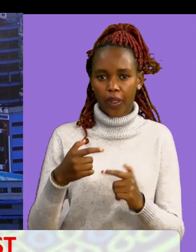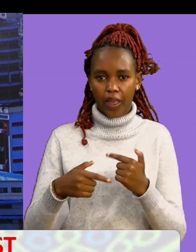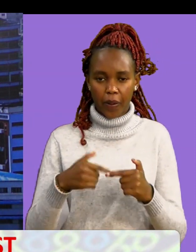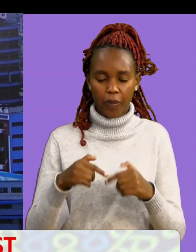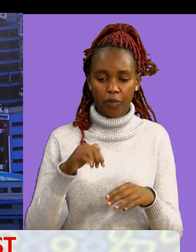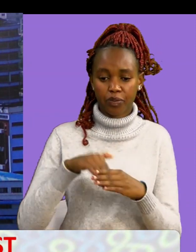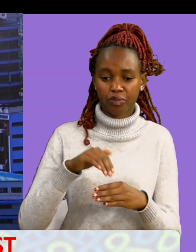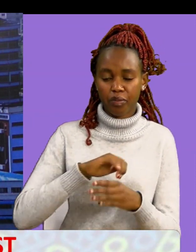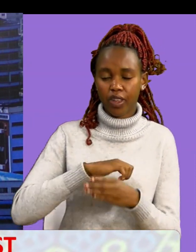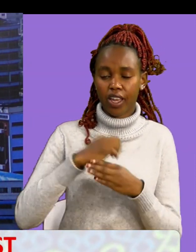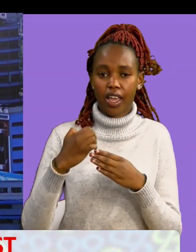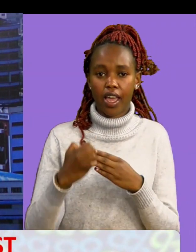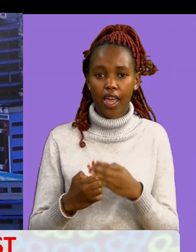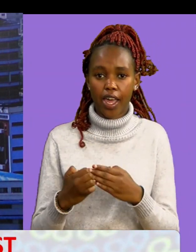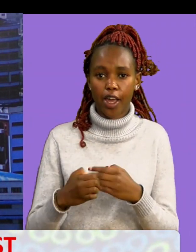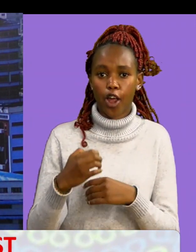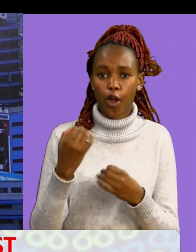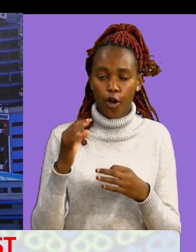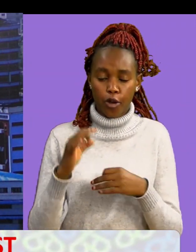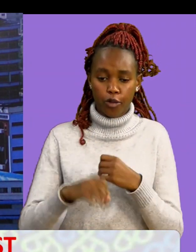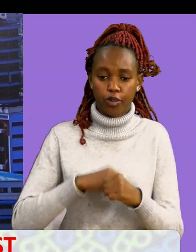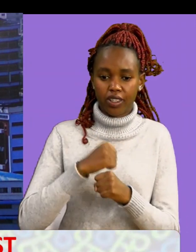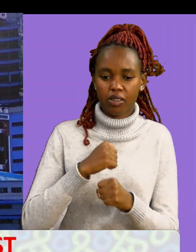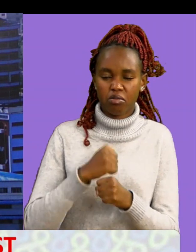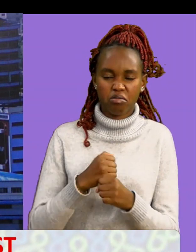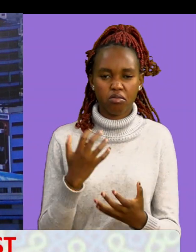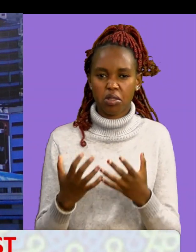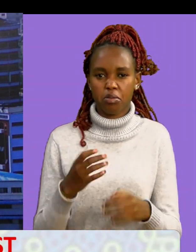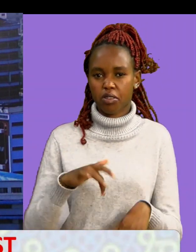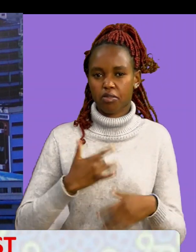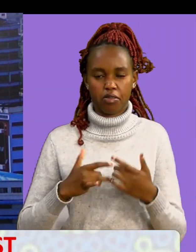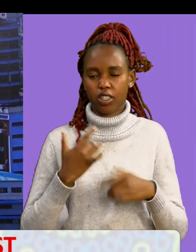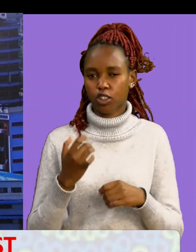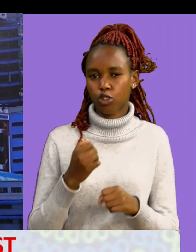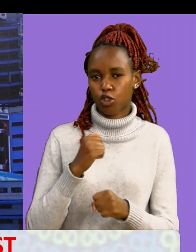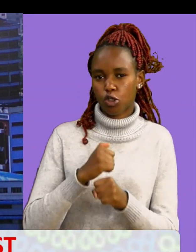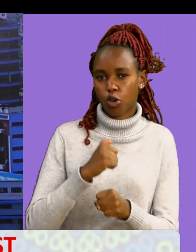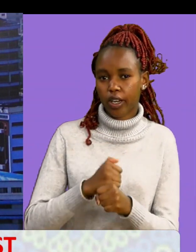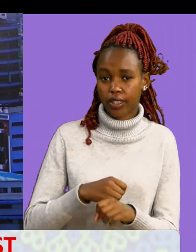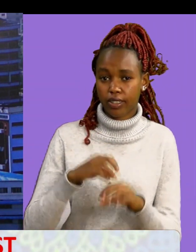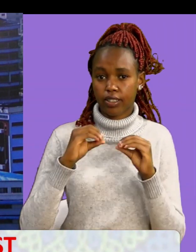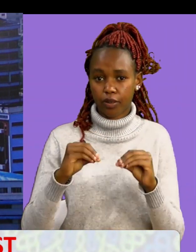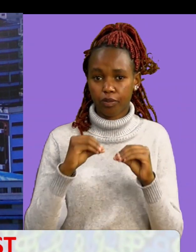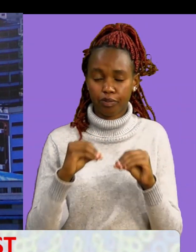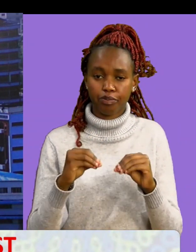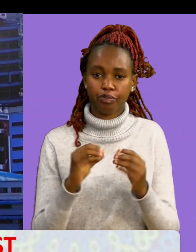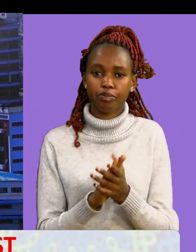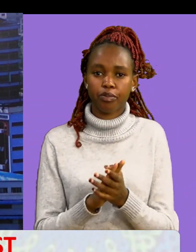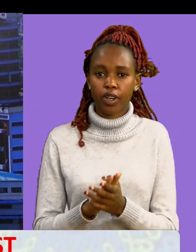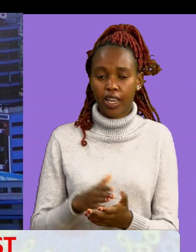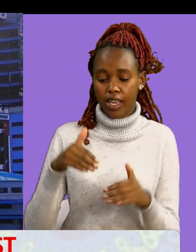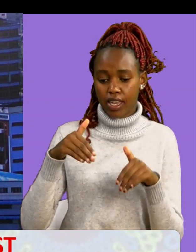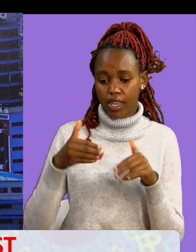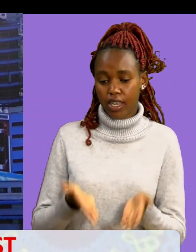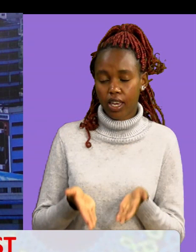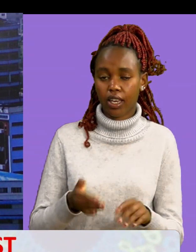Mtu wangu unapiga sherehe naona kama kitu. But then again usiogope, hapa hivi kuna vibes tunakupatia free of charge courtesy of the late committee hapa ndani ya